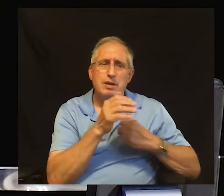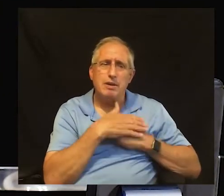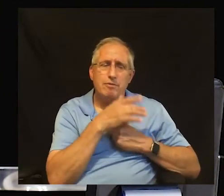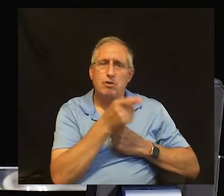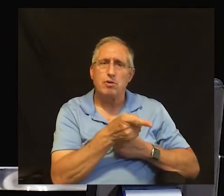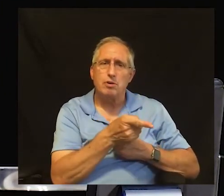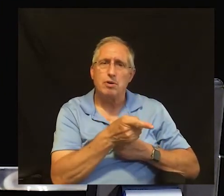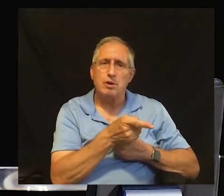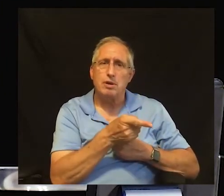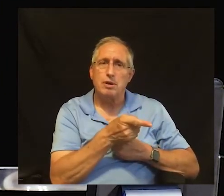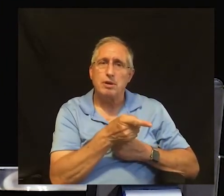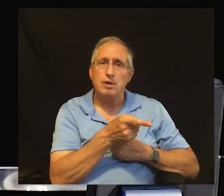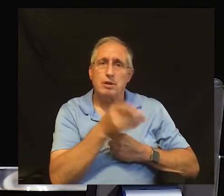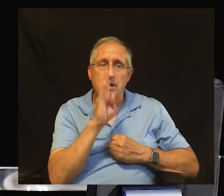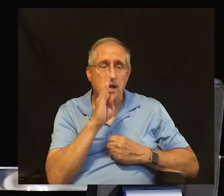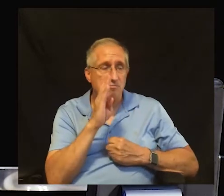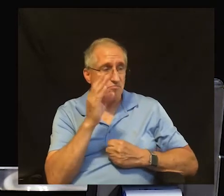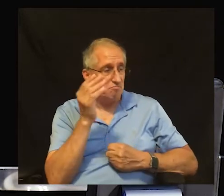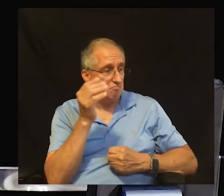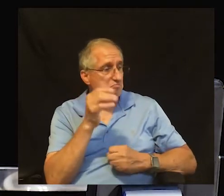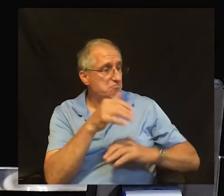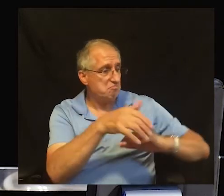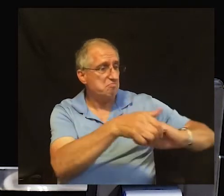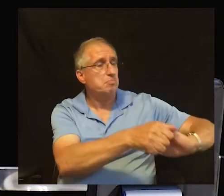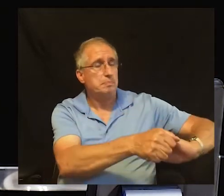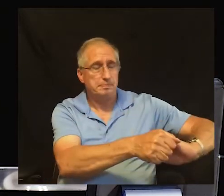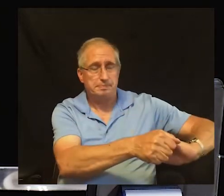can I possibly comfort her? Dan, take her hand.